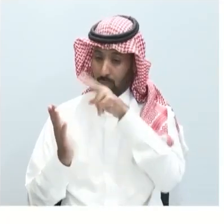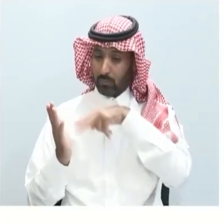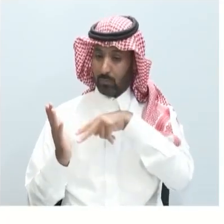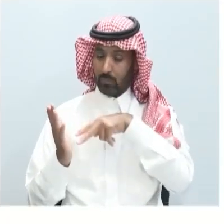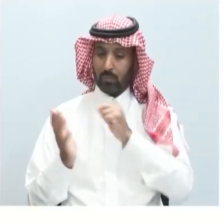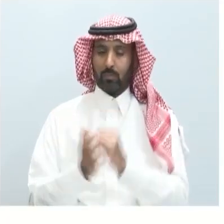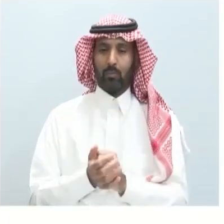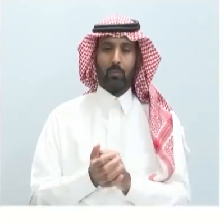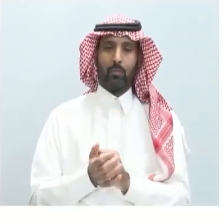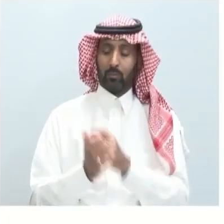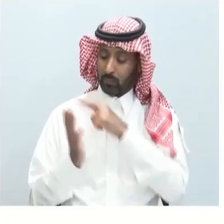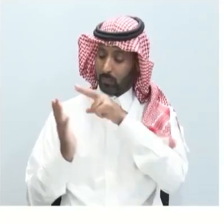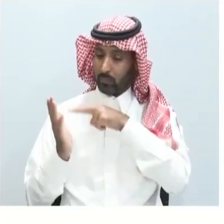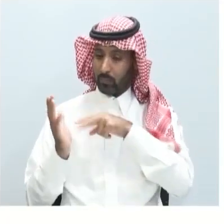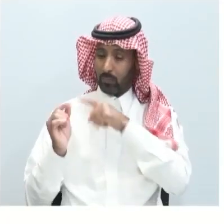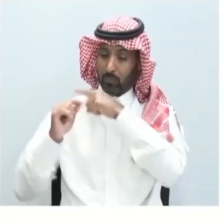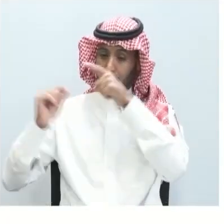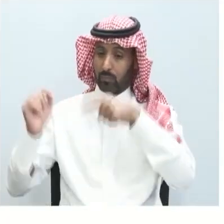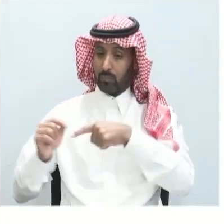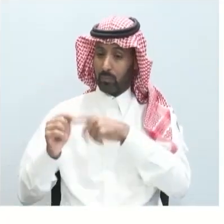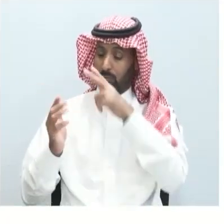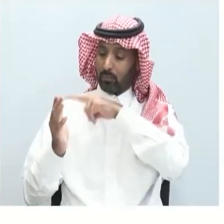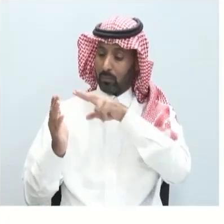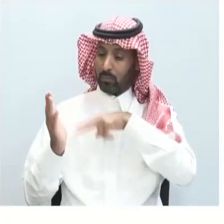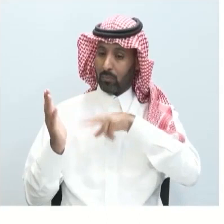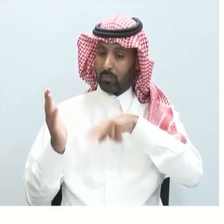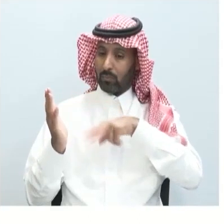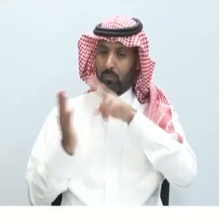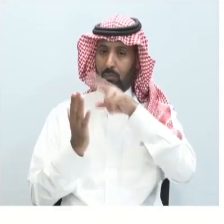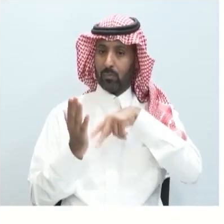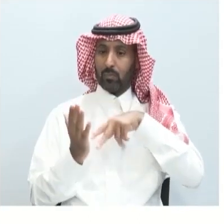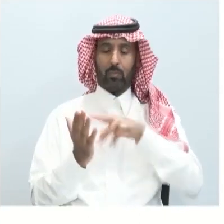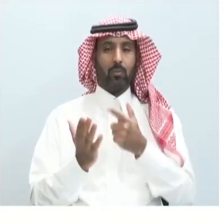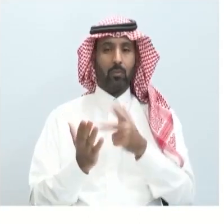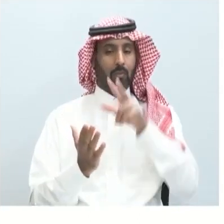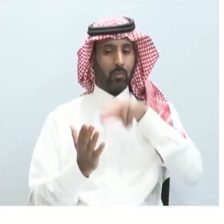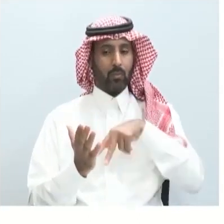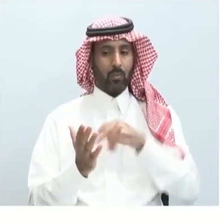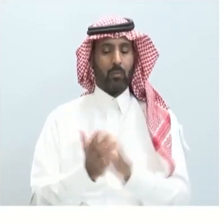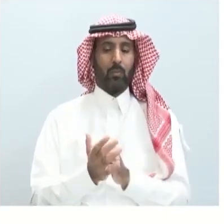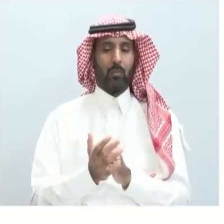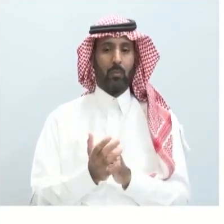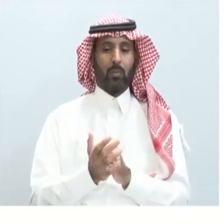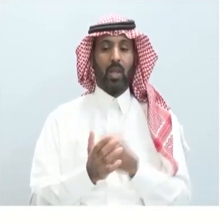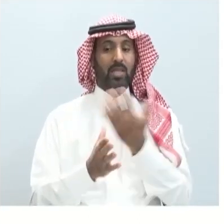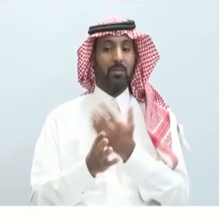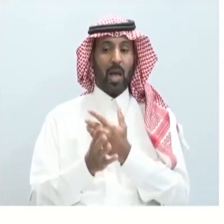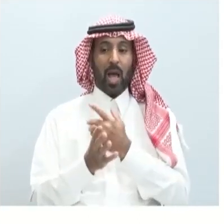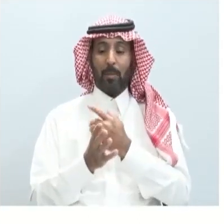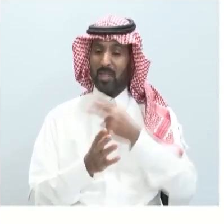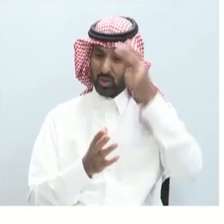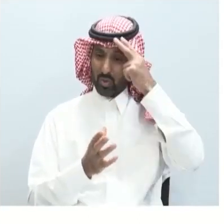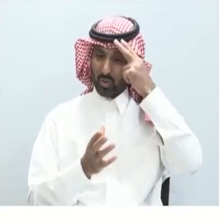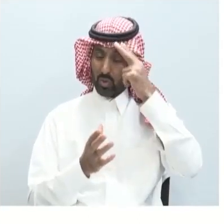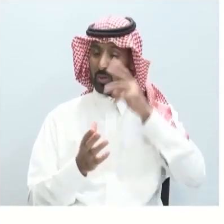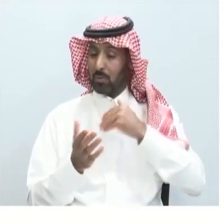Okay, let's see the answer for the first one here. What factors, more than one factor, makes the Kingdom of